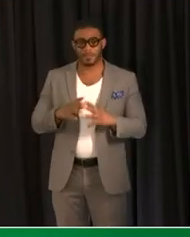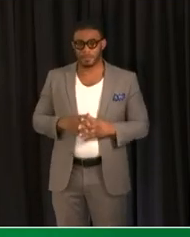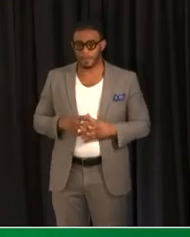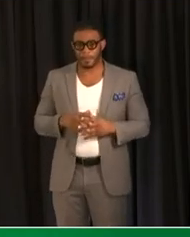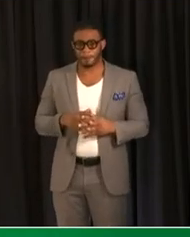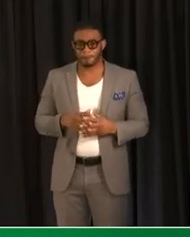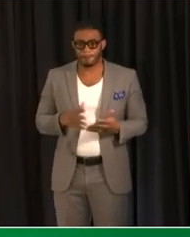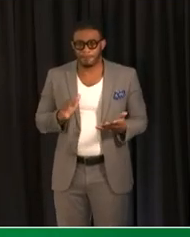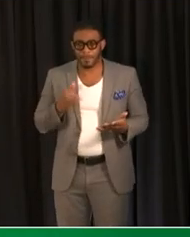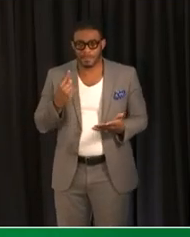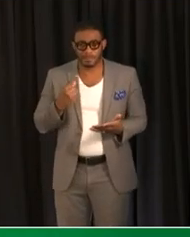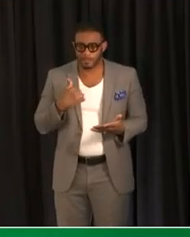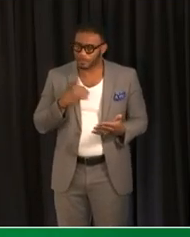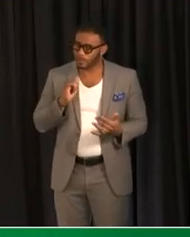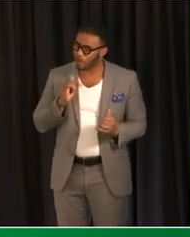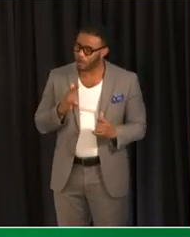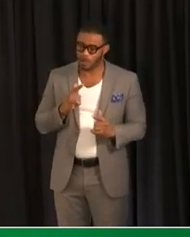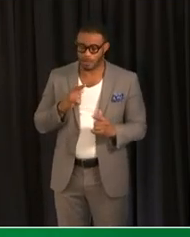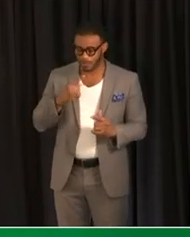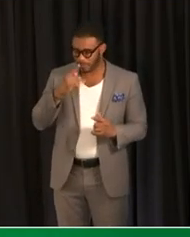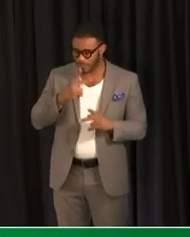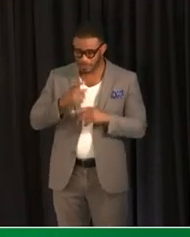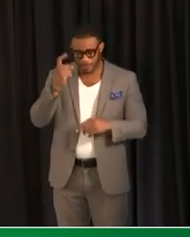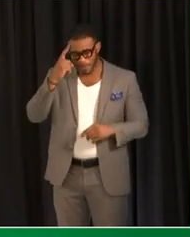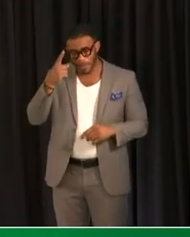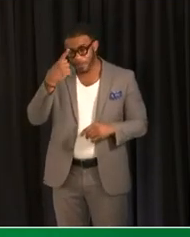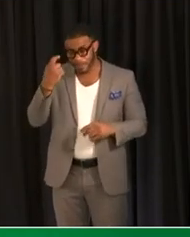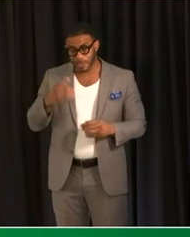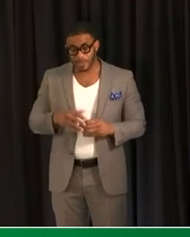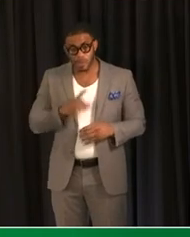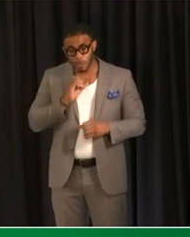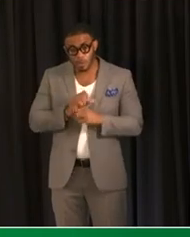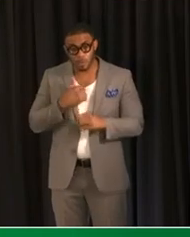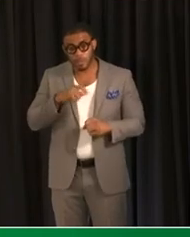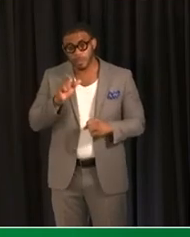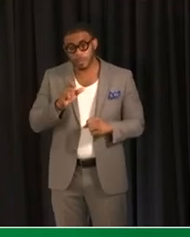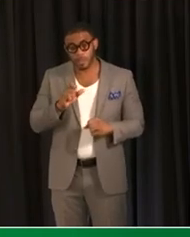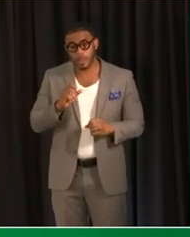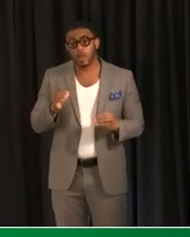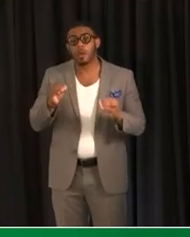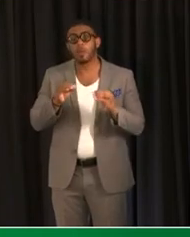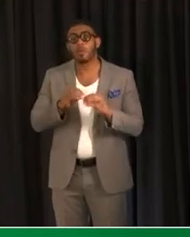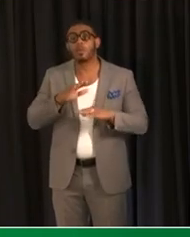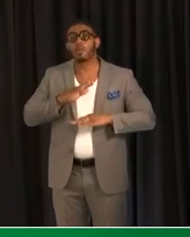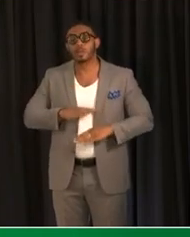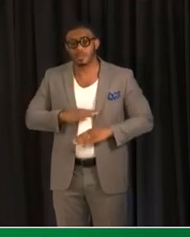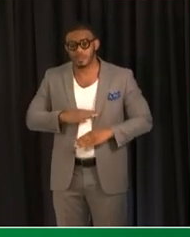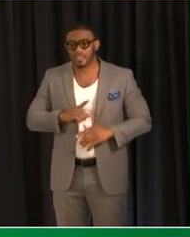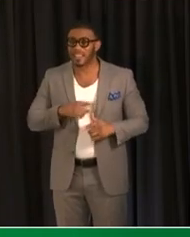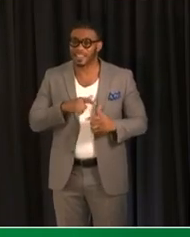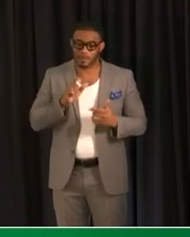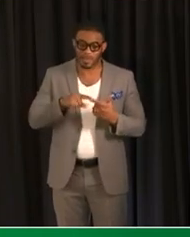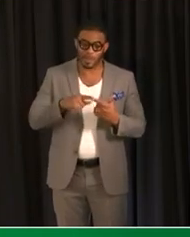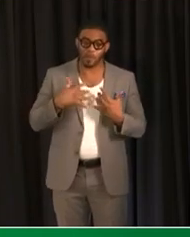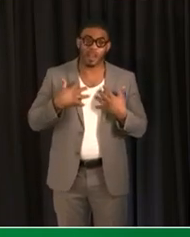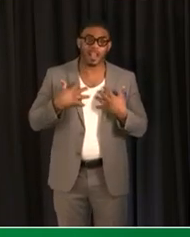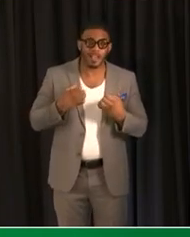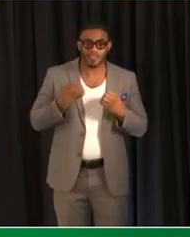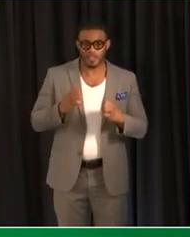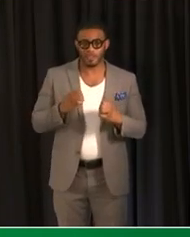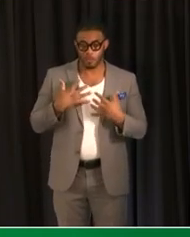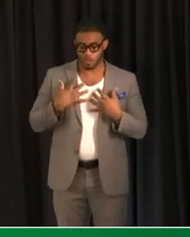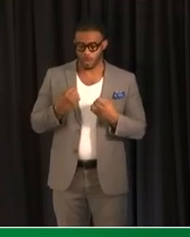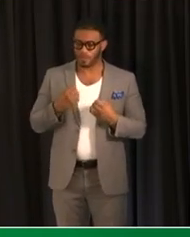up for. And that's something that we all have to be mindful of, because really we need probably more relief, and then we need